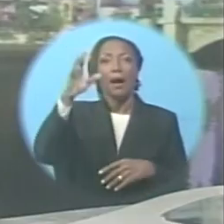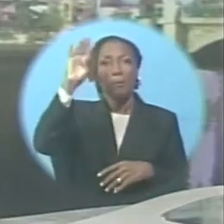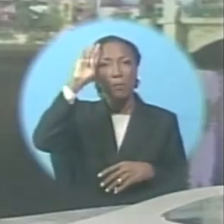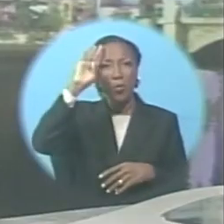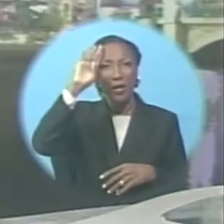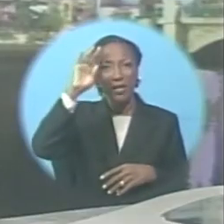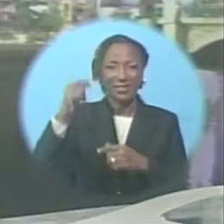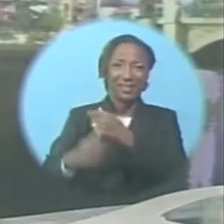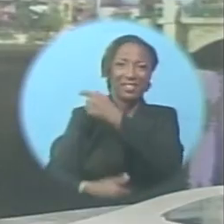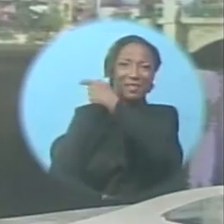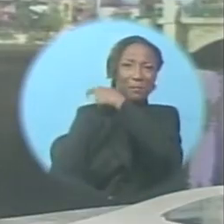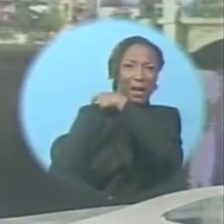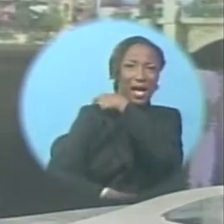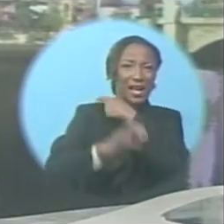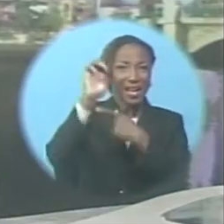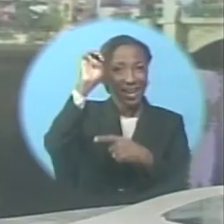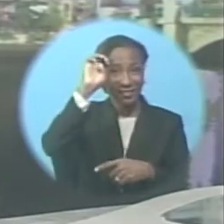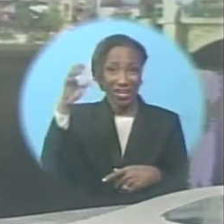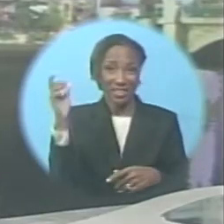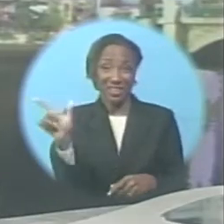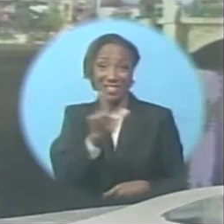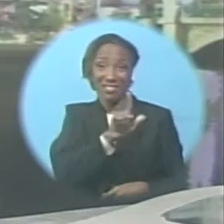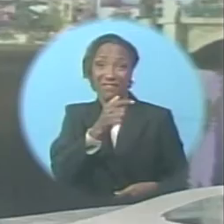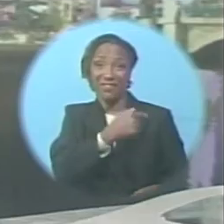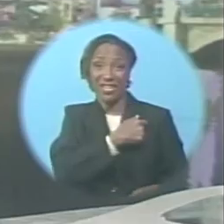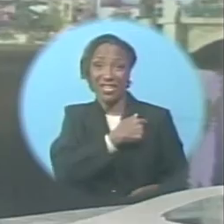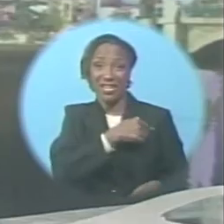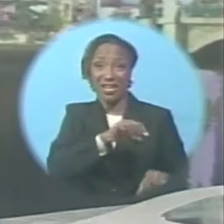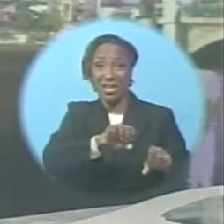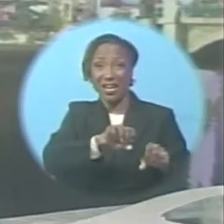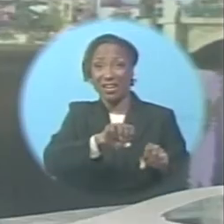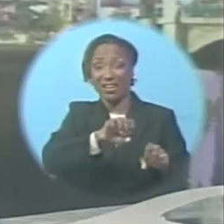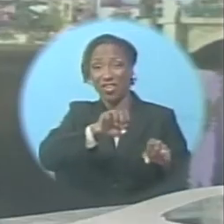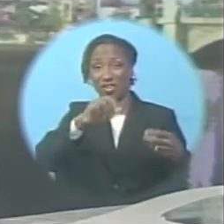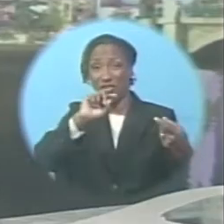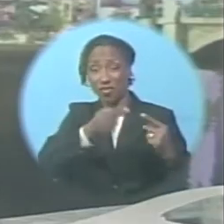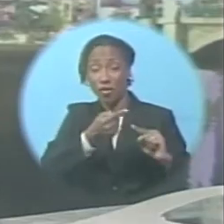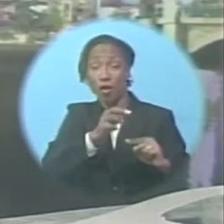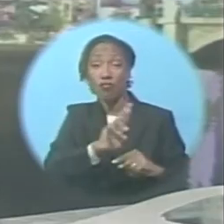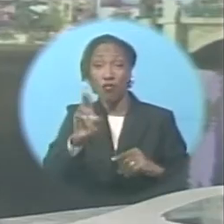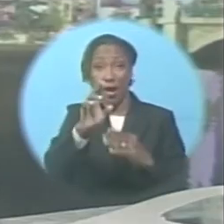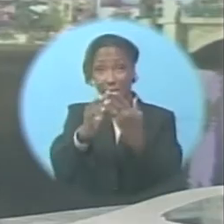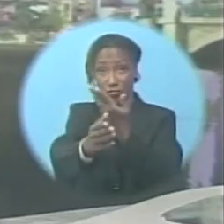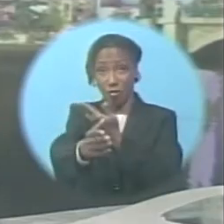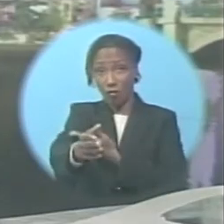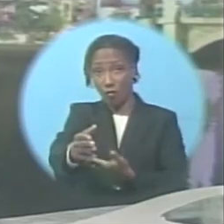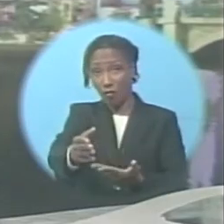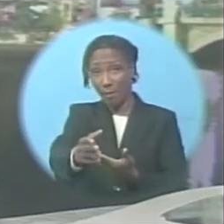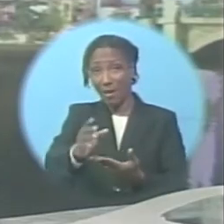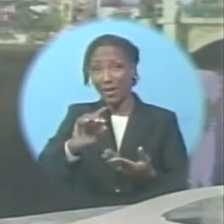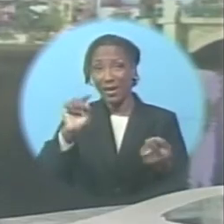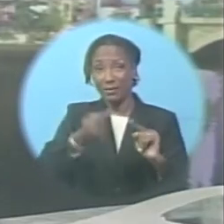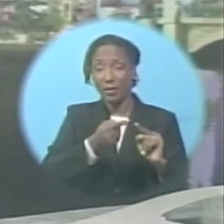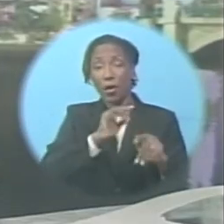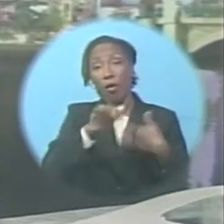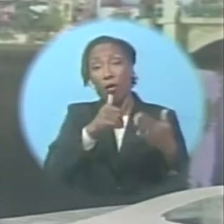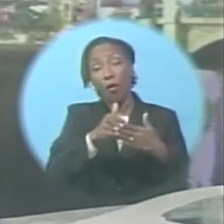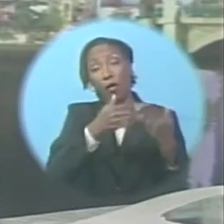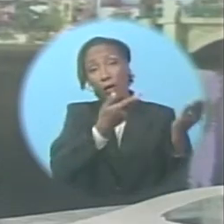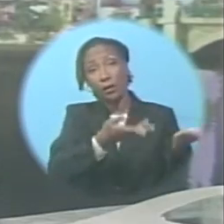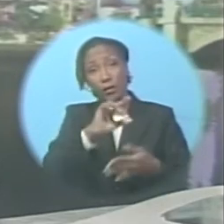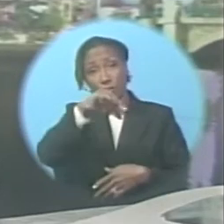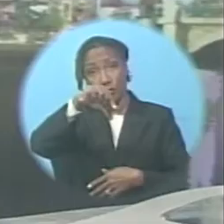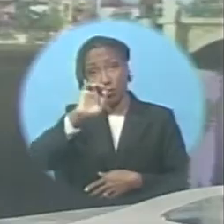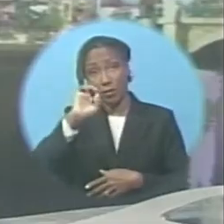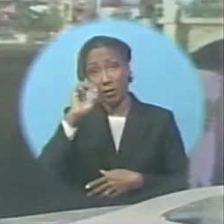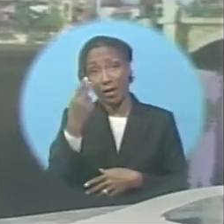Edgell was shot in the left shoulder and had a fractured right arm and head injury. They were all transported to the Queen Elizabeth Hospital by ambulance, where